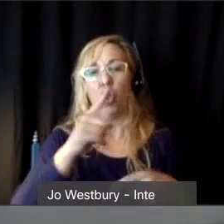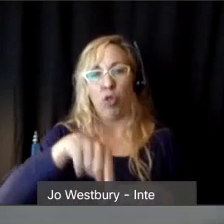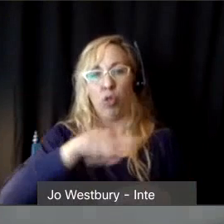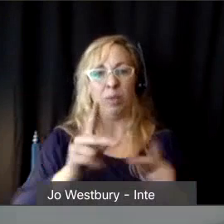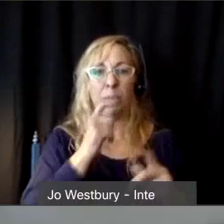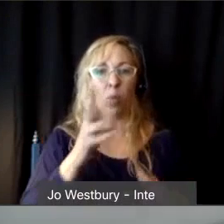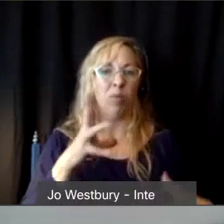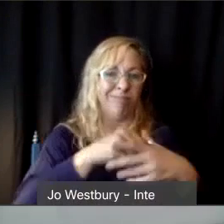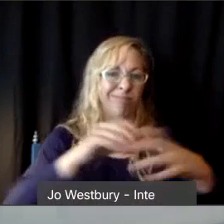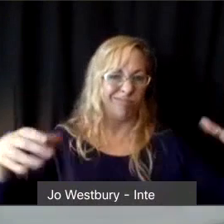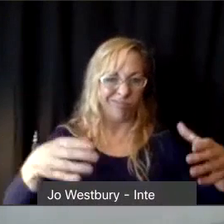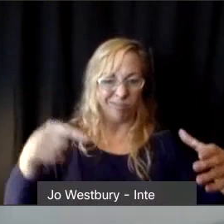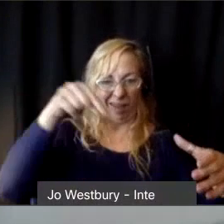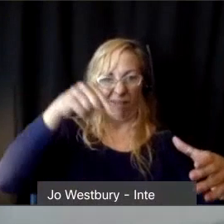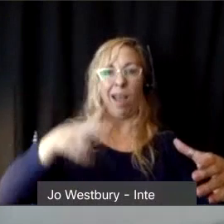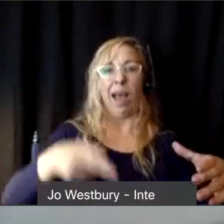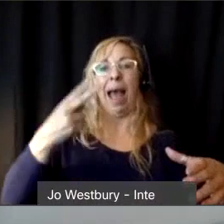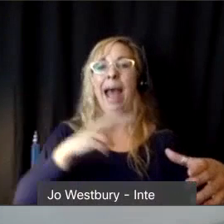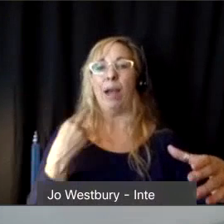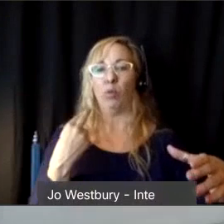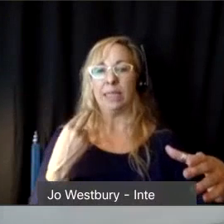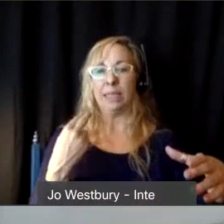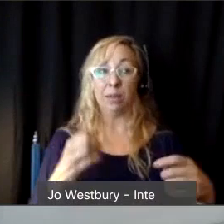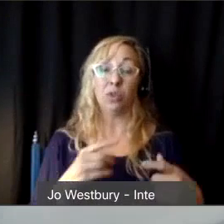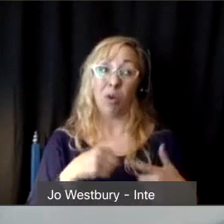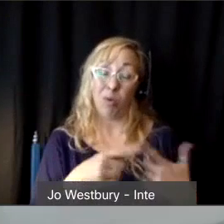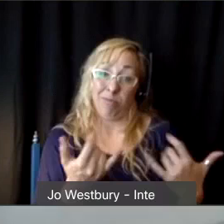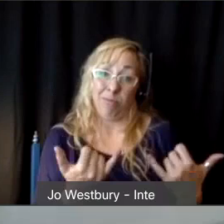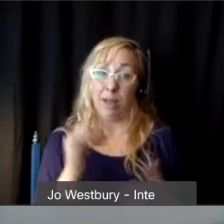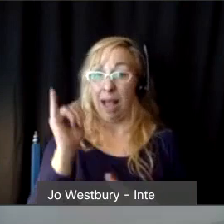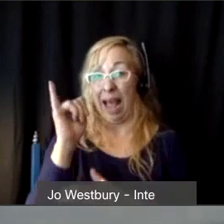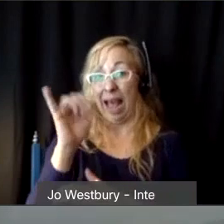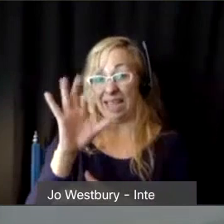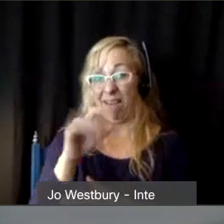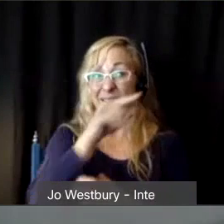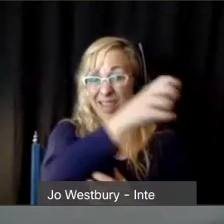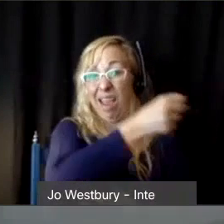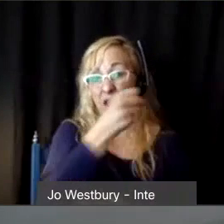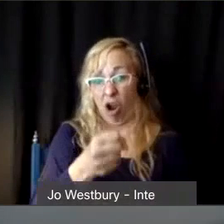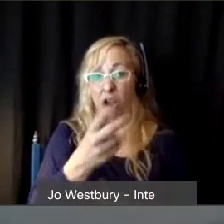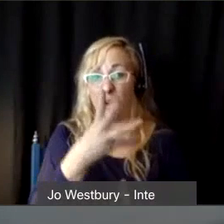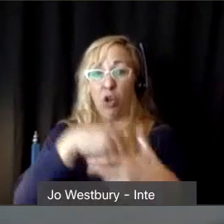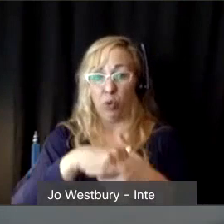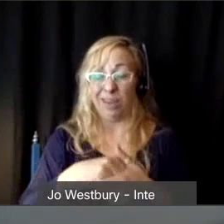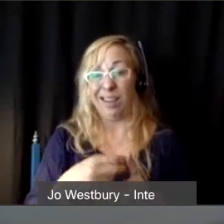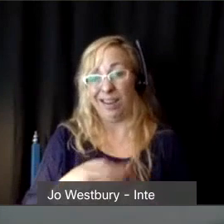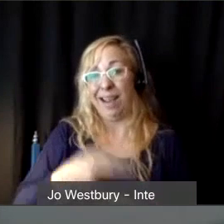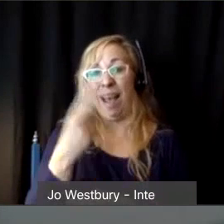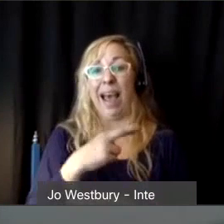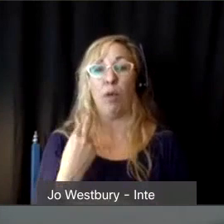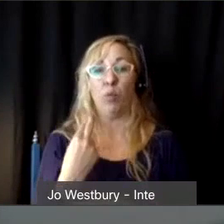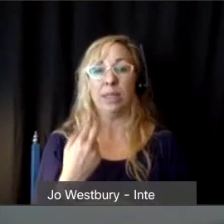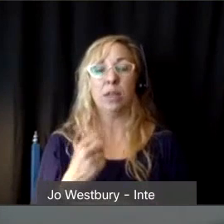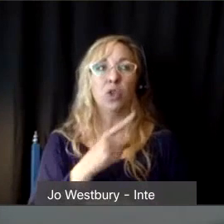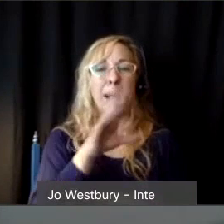way to make sure that people who live in intermediate care facilities would be able to quickly be able to have